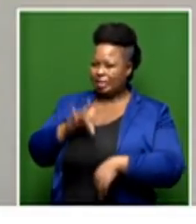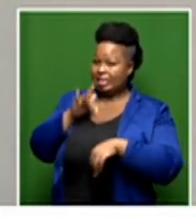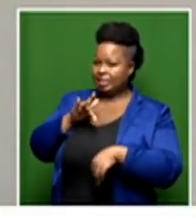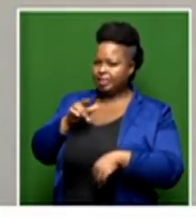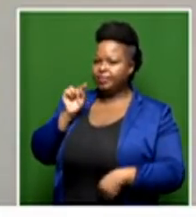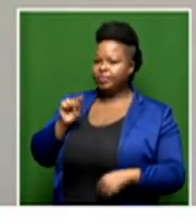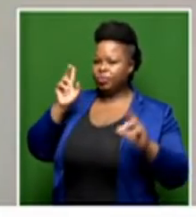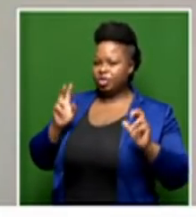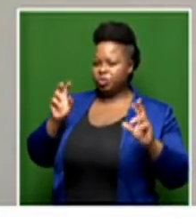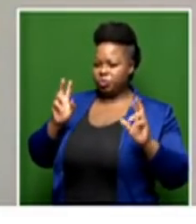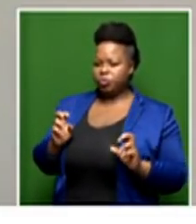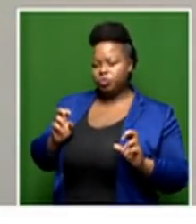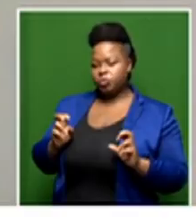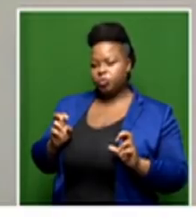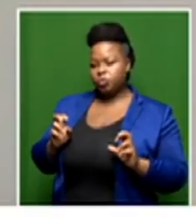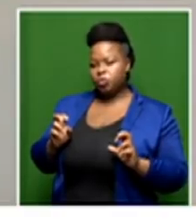sensitivity to